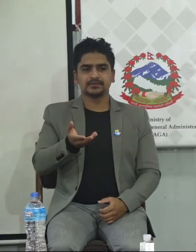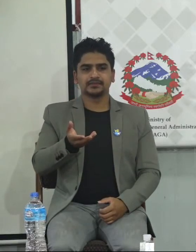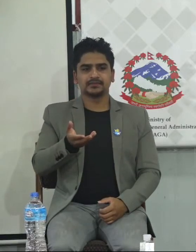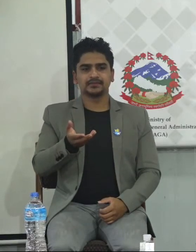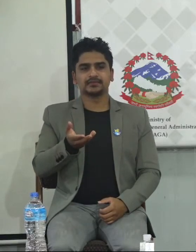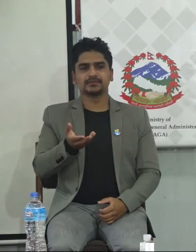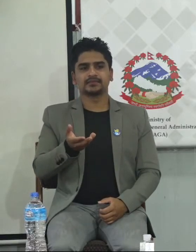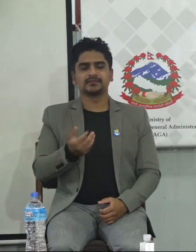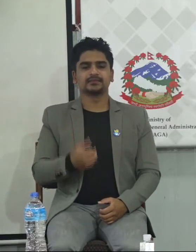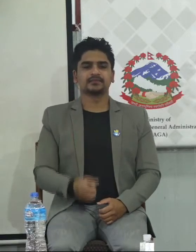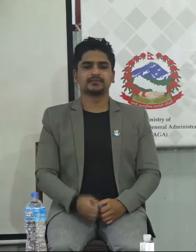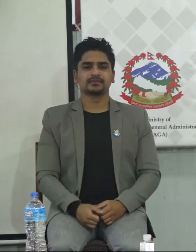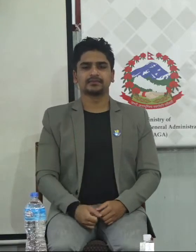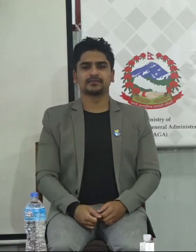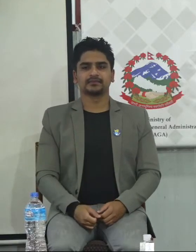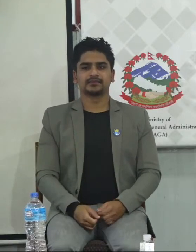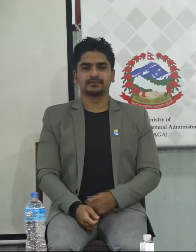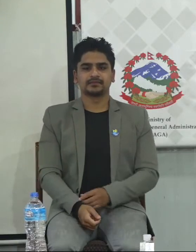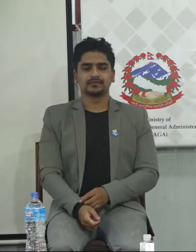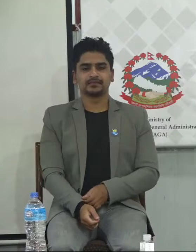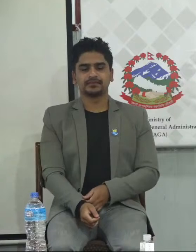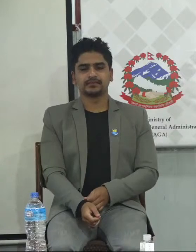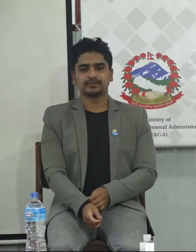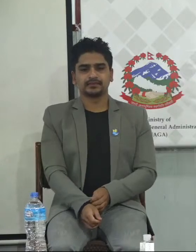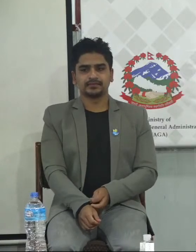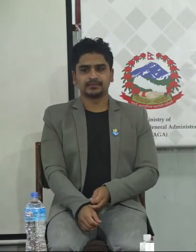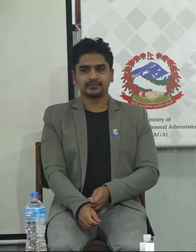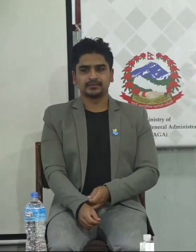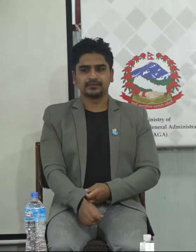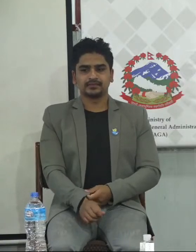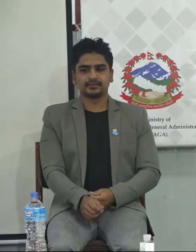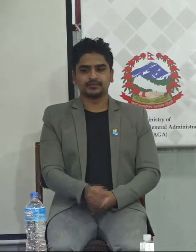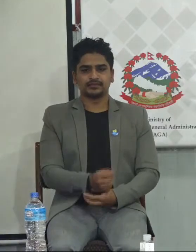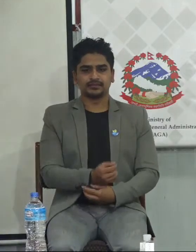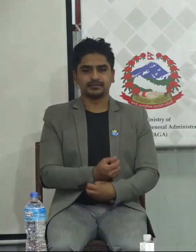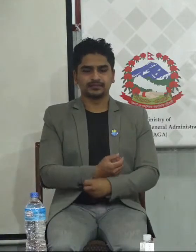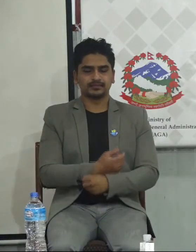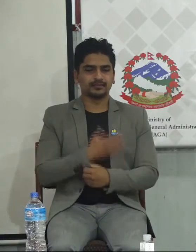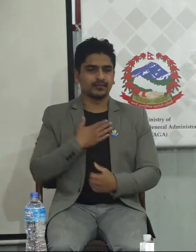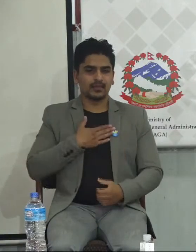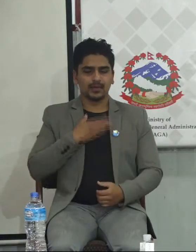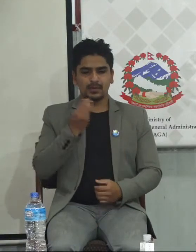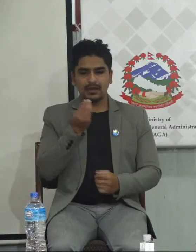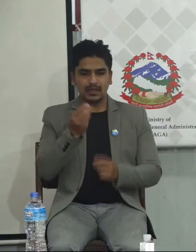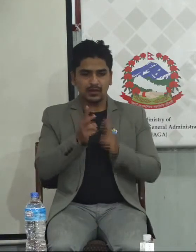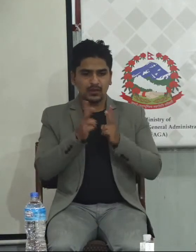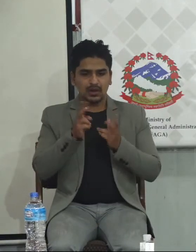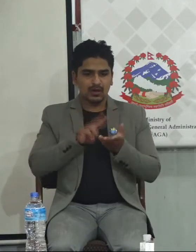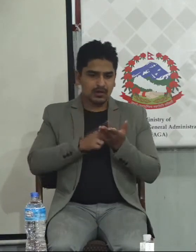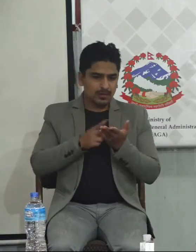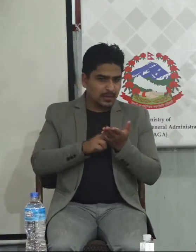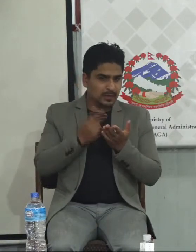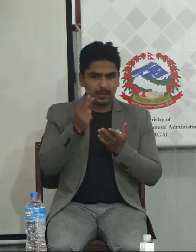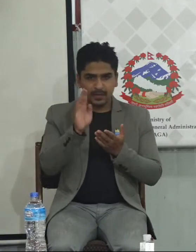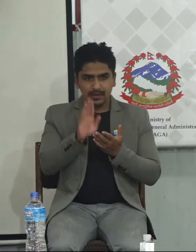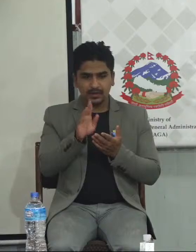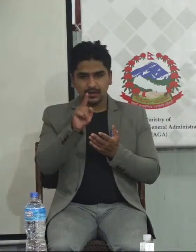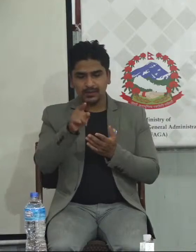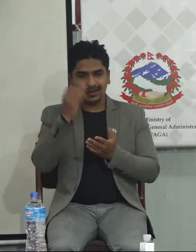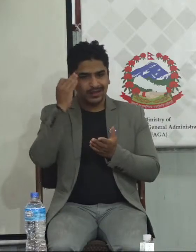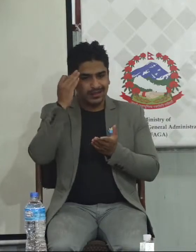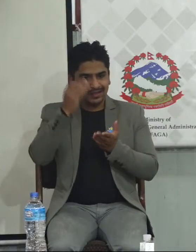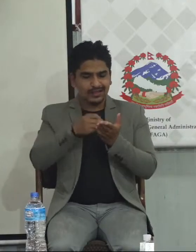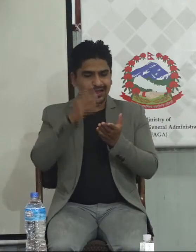Some thoughts are playing in your mind. If you are not able to pay attention, also please observe on